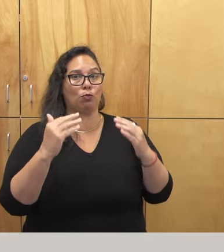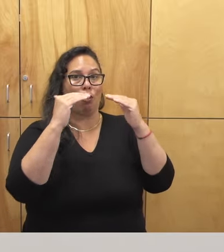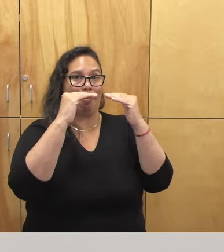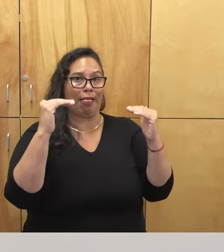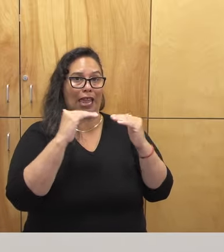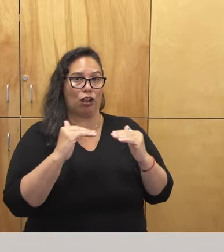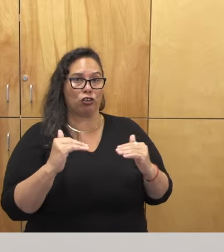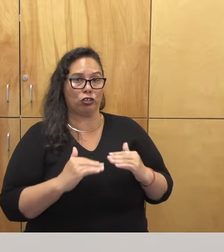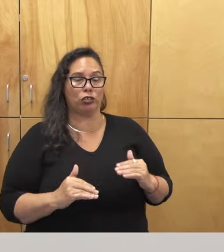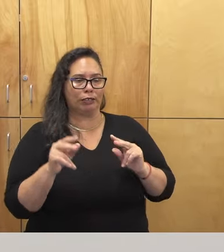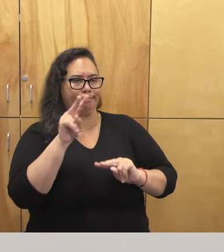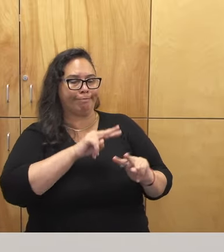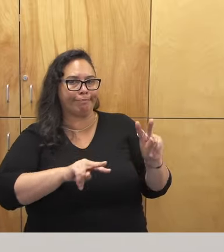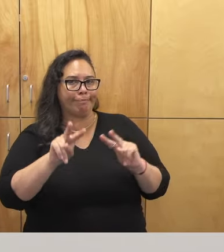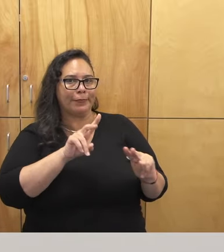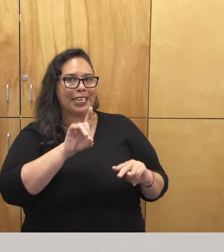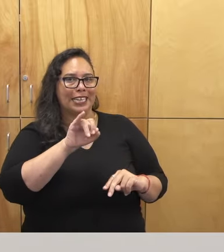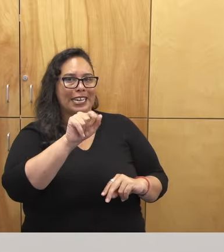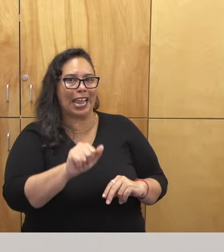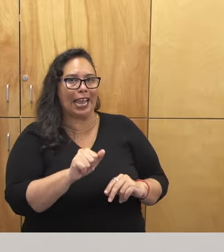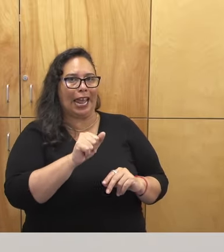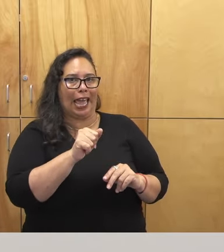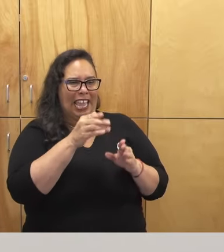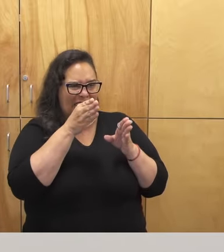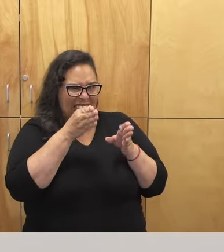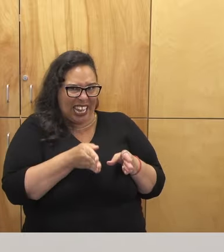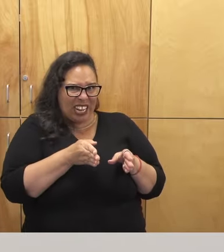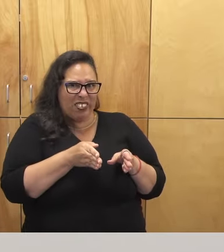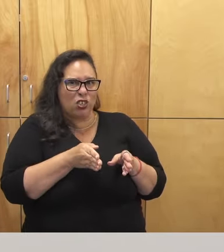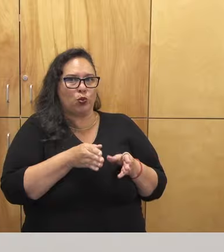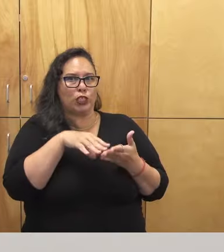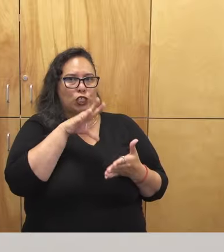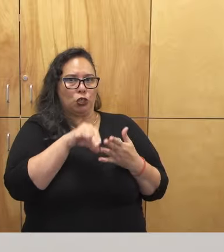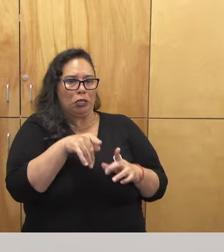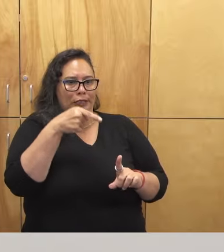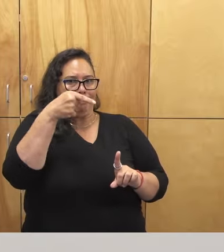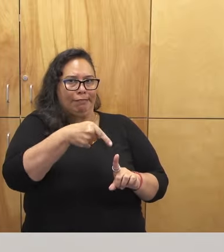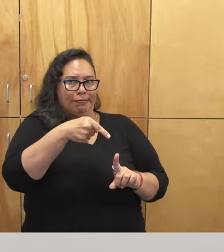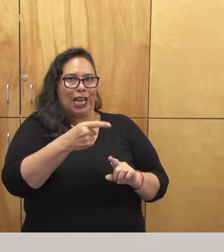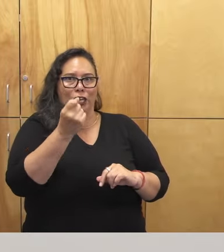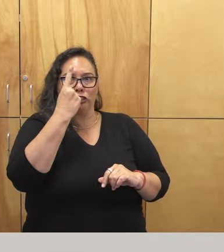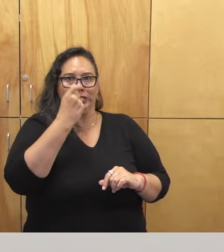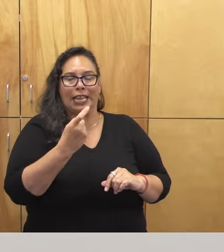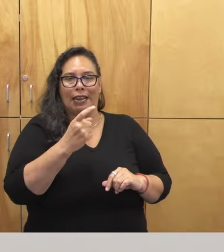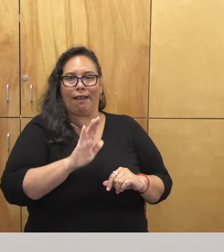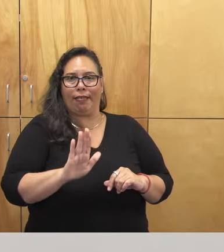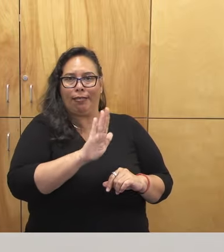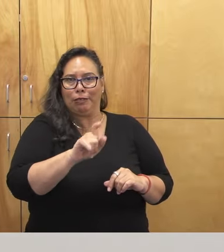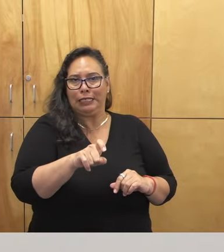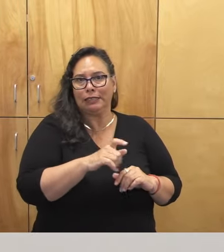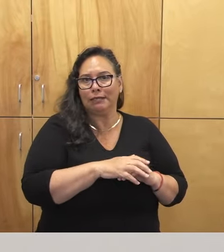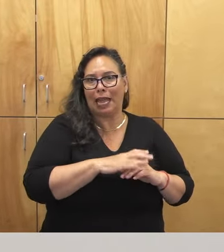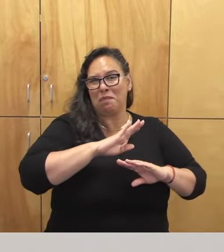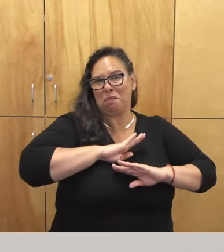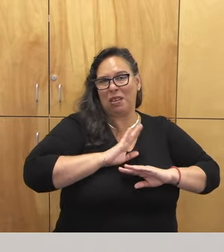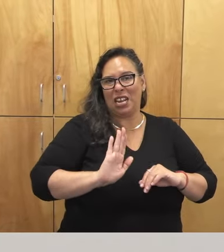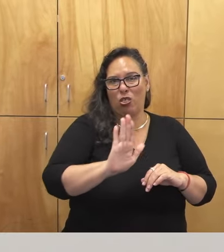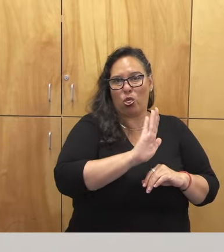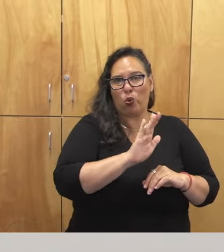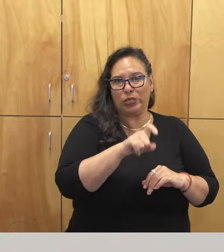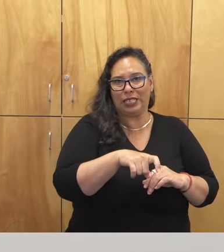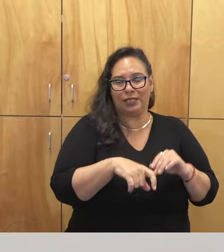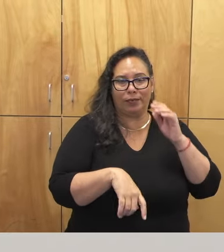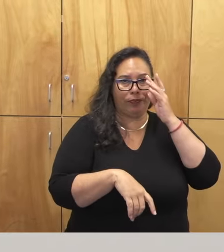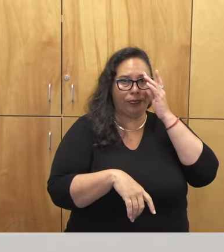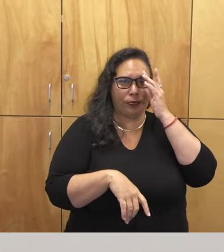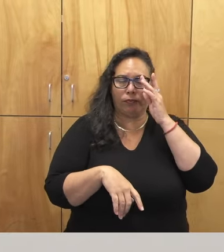data, looking at individual students, understanding the needs of our students and making sure that we're meeting their needs. And just